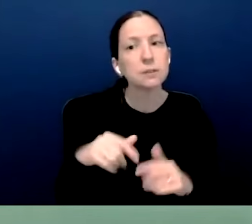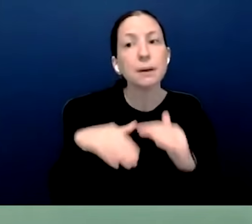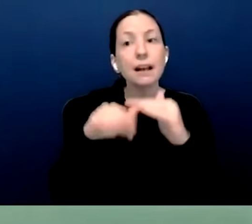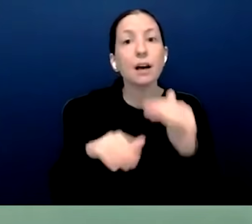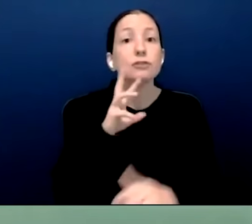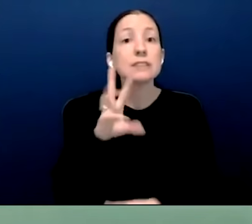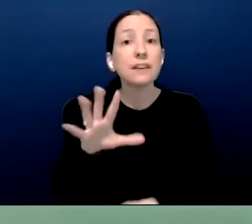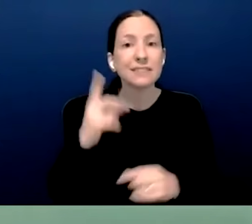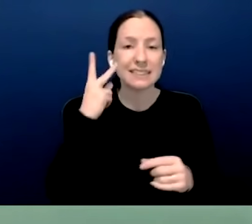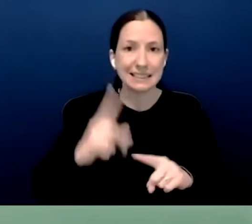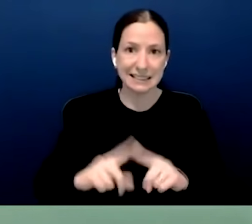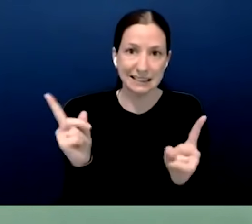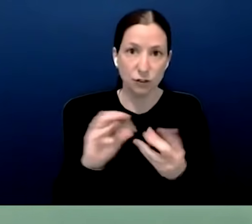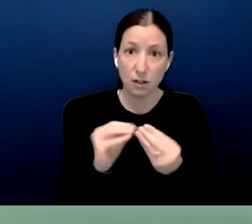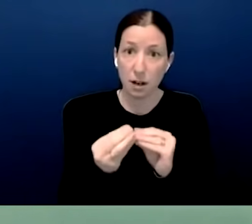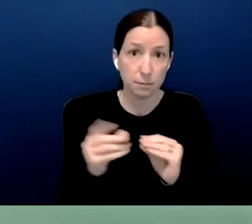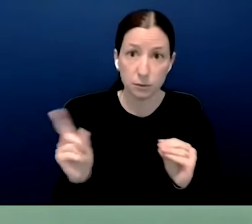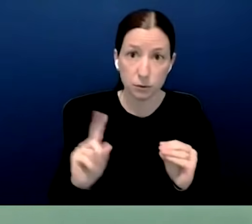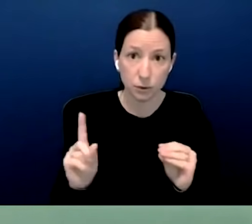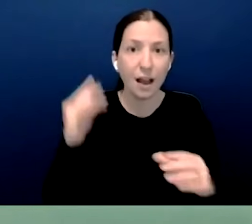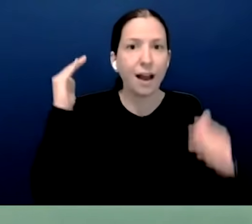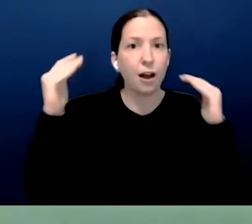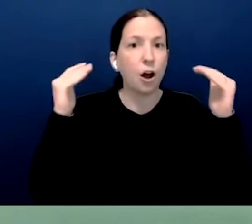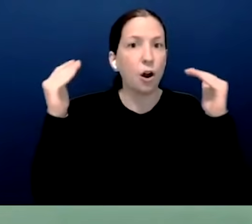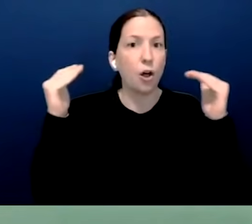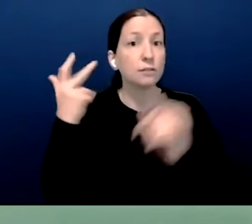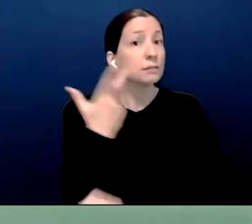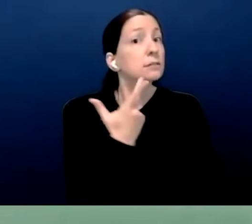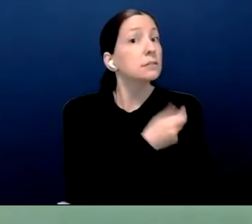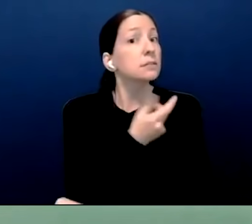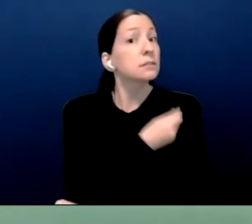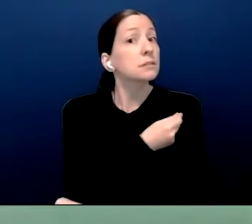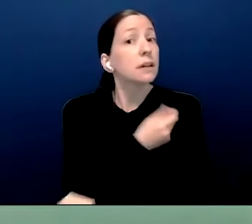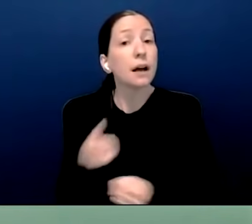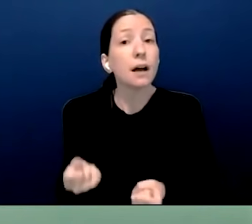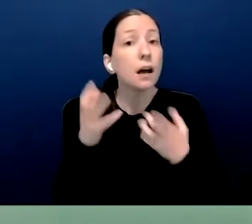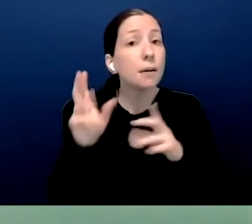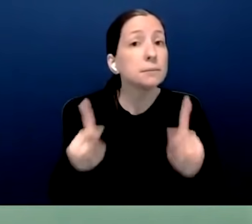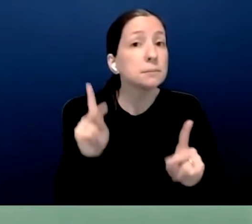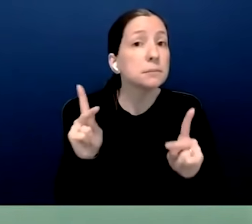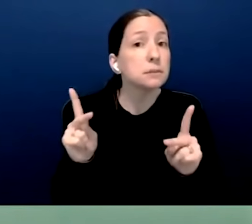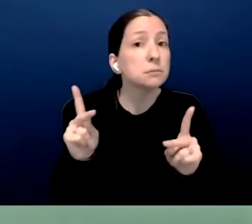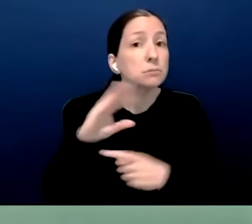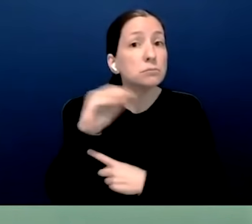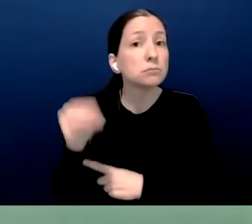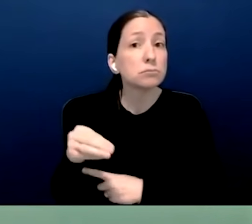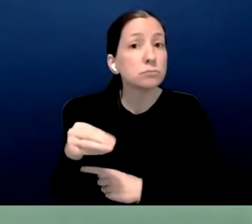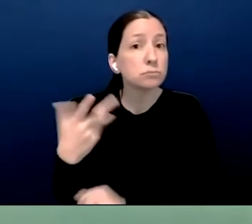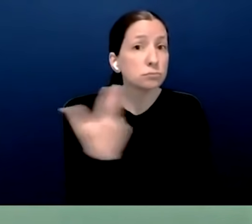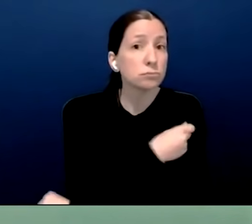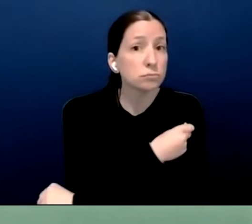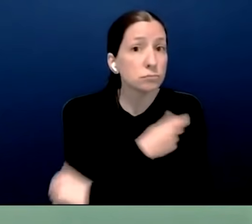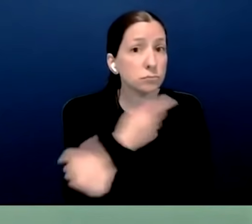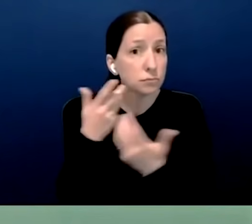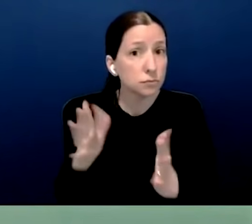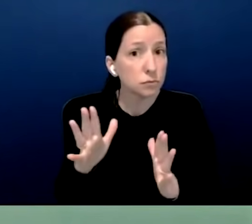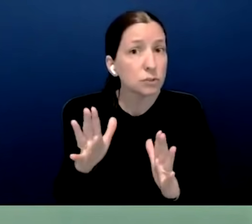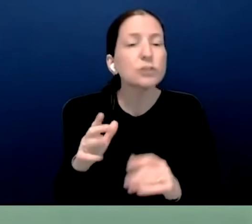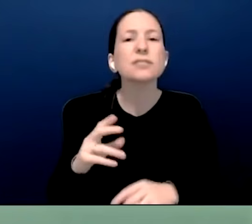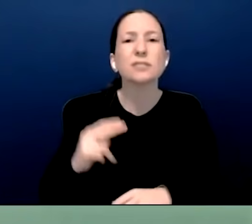of adults, where the rate of vaccination overall across Northern Health is at